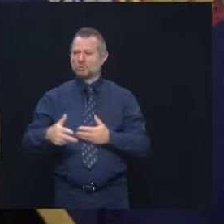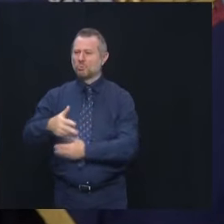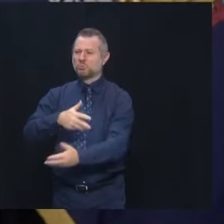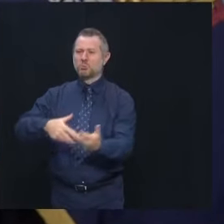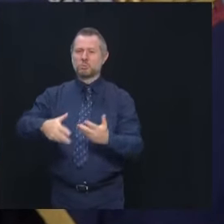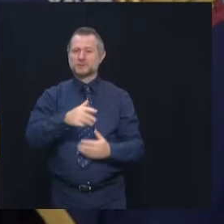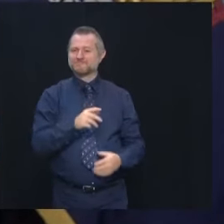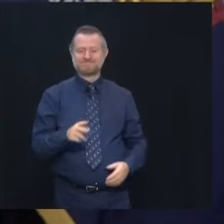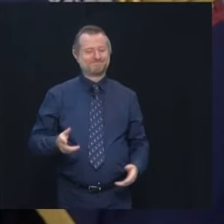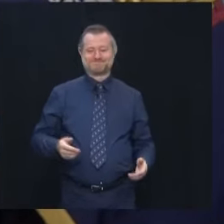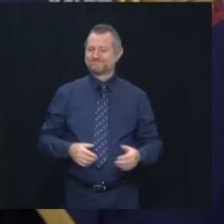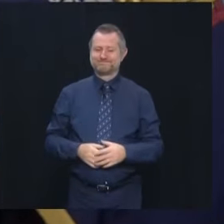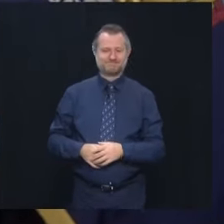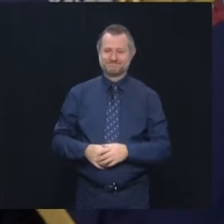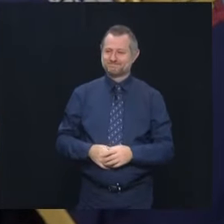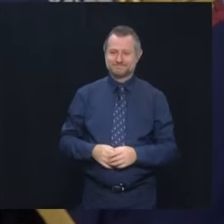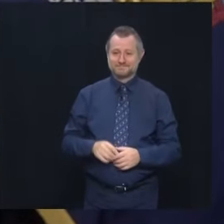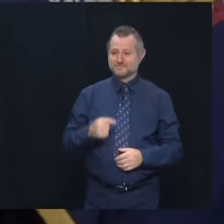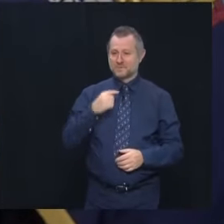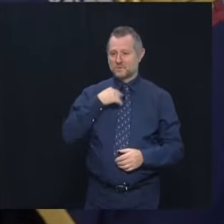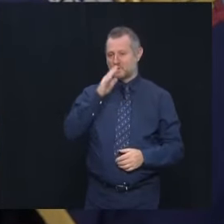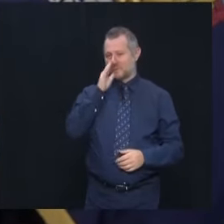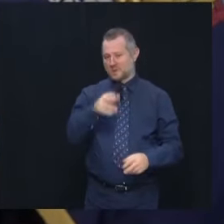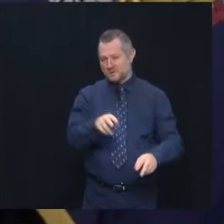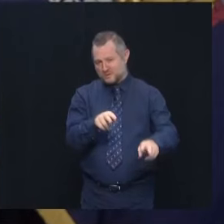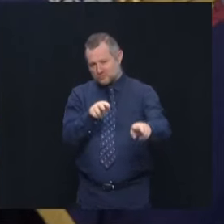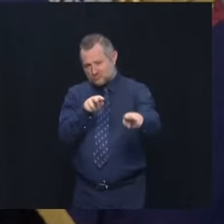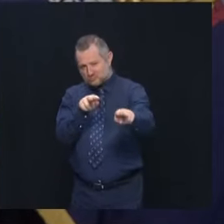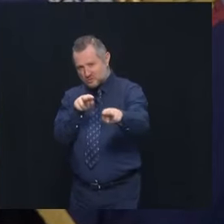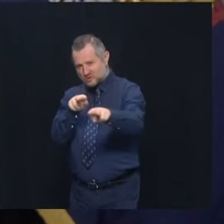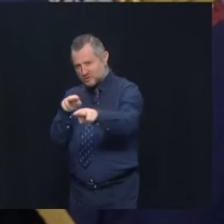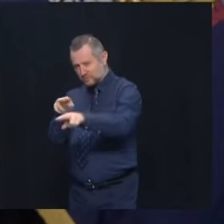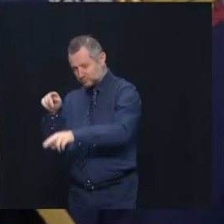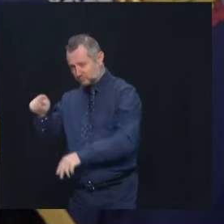that's a priority for compliance.